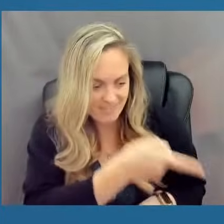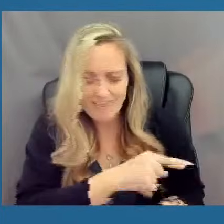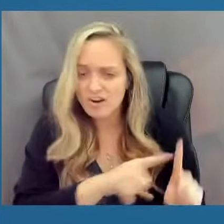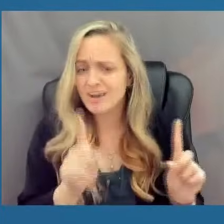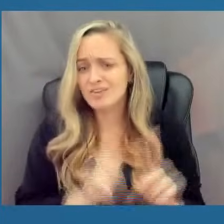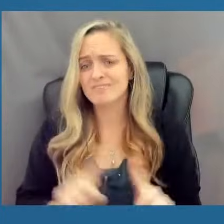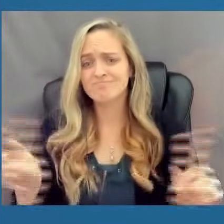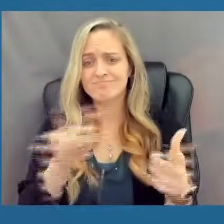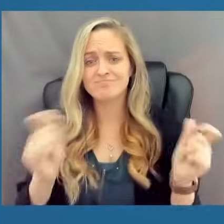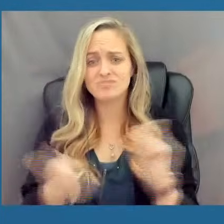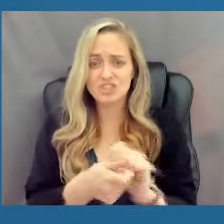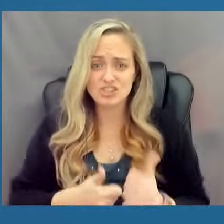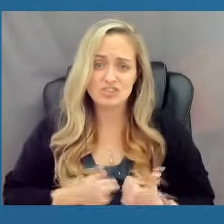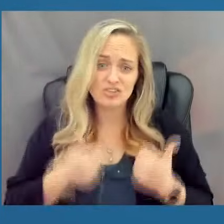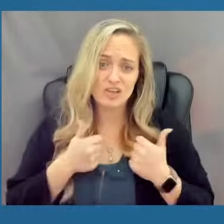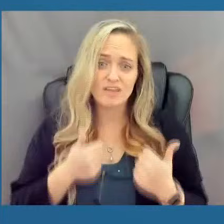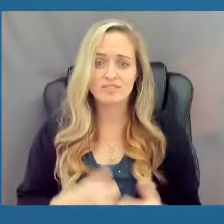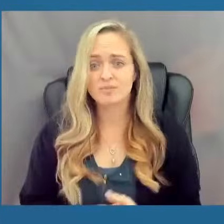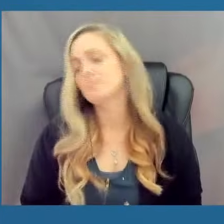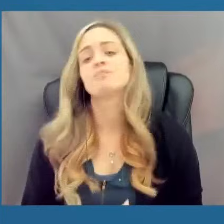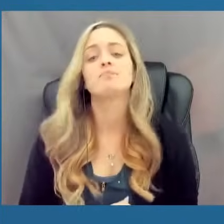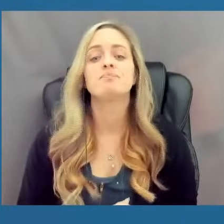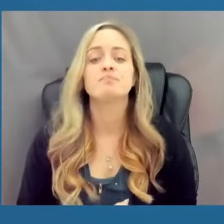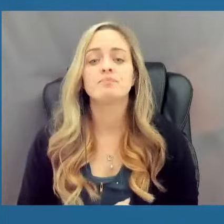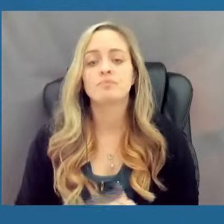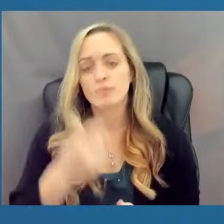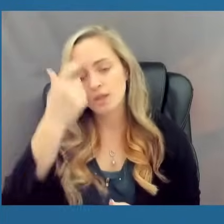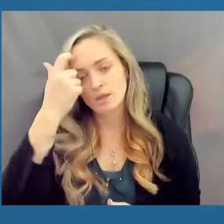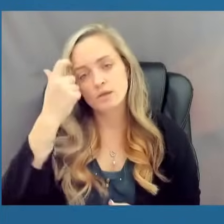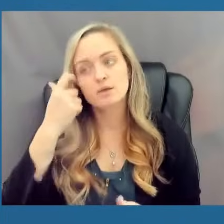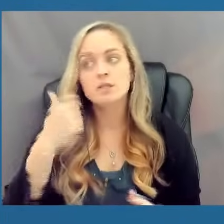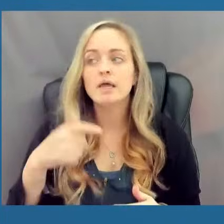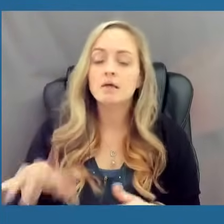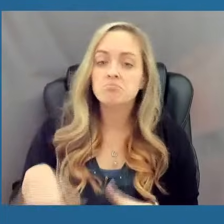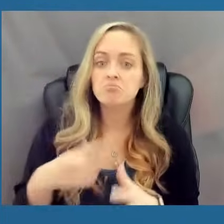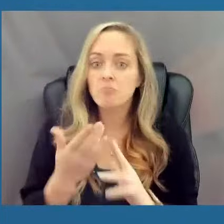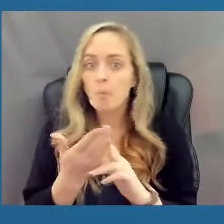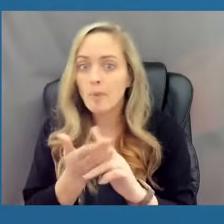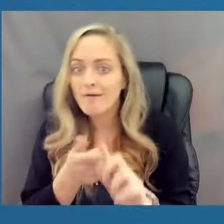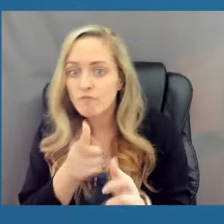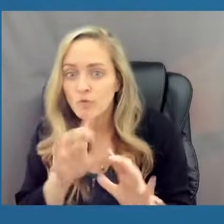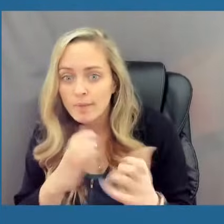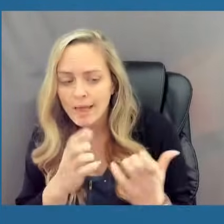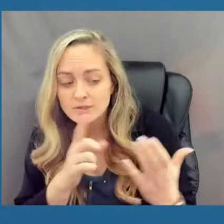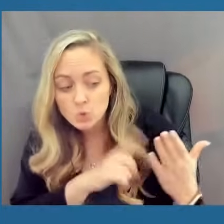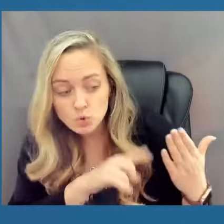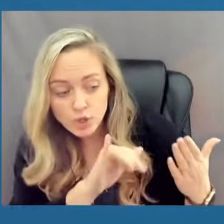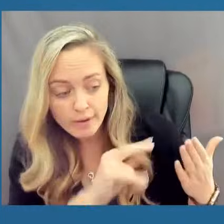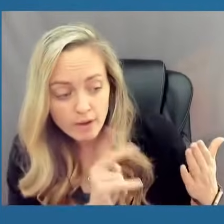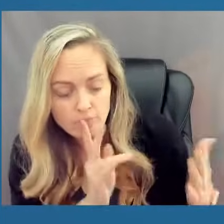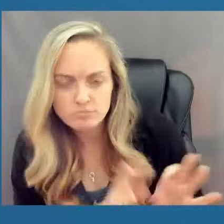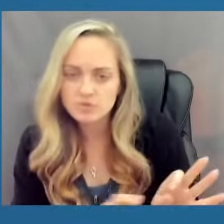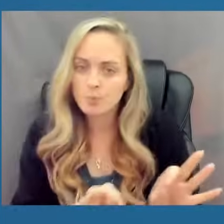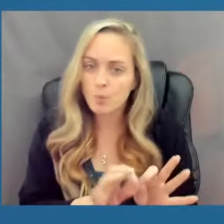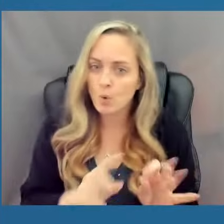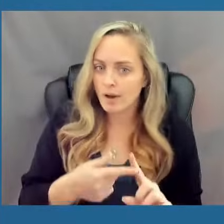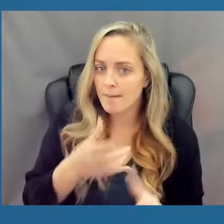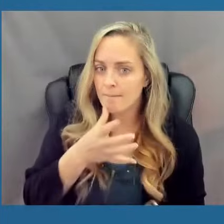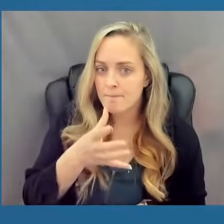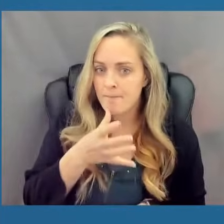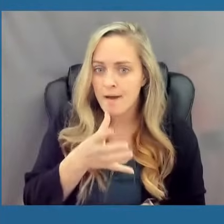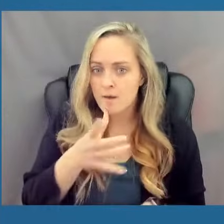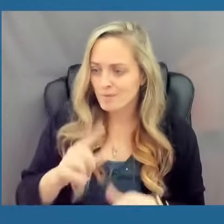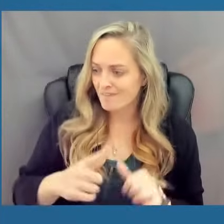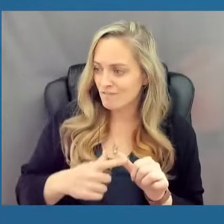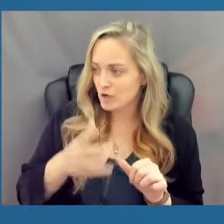really life-changing is what I'm hearing. So, and they can check in on their kids. It's something I know is important as a mom, New York's first mom